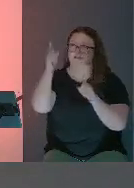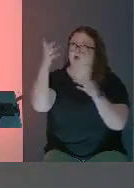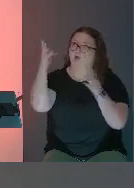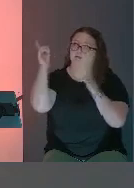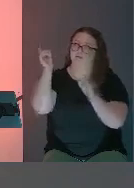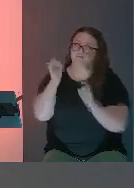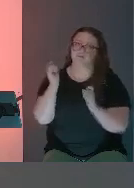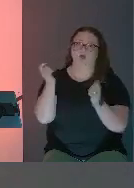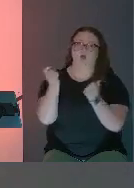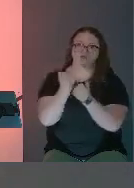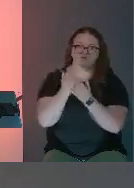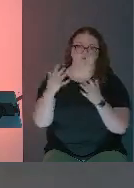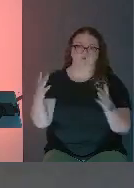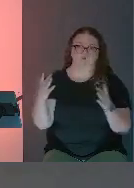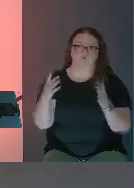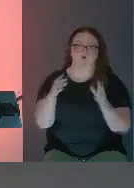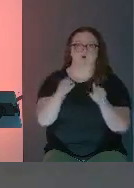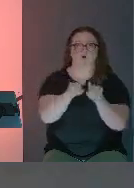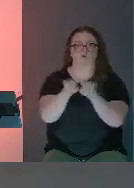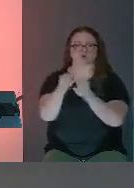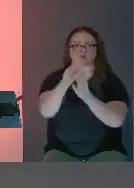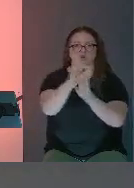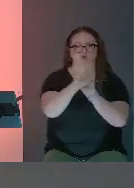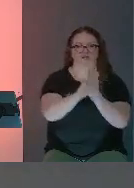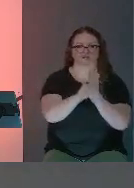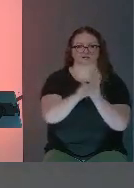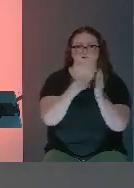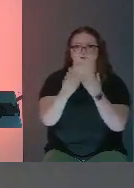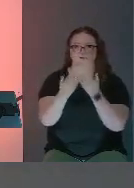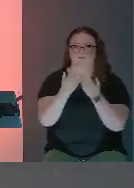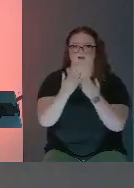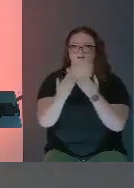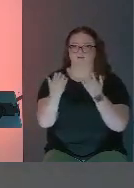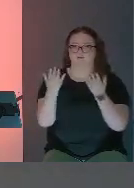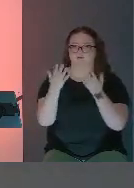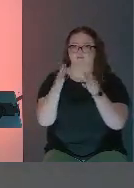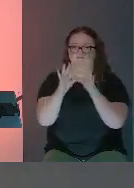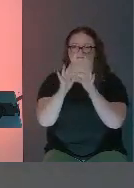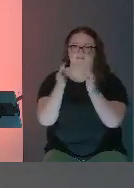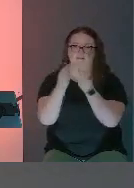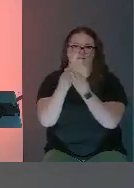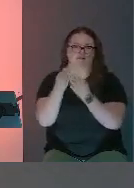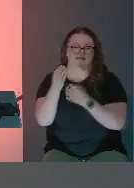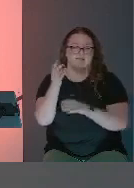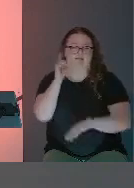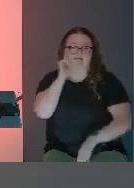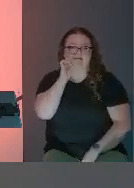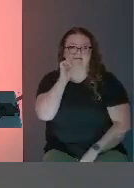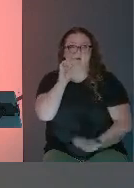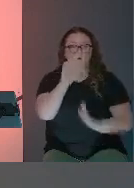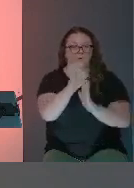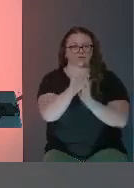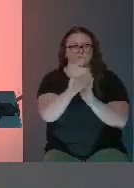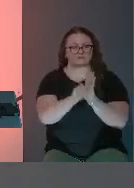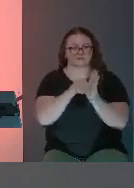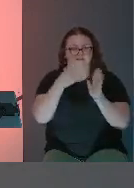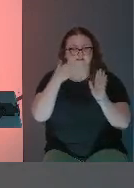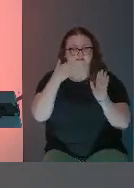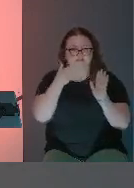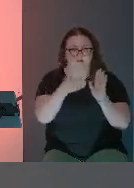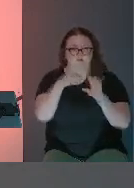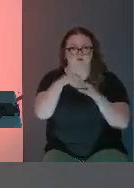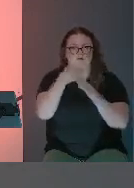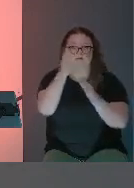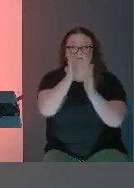Old Testament, regardless of what Andy Stanley thinks. Your Old Testament is in your Bible so that God could reveal to us and teach